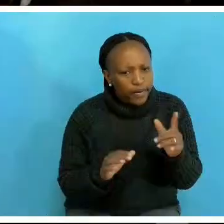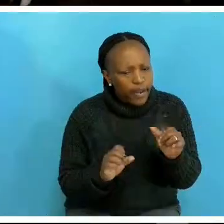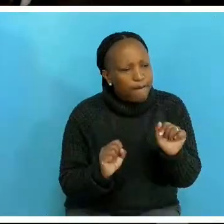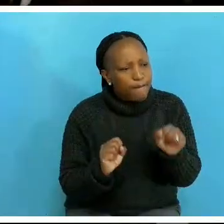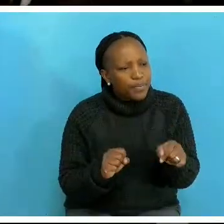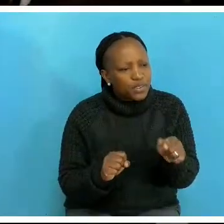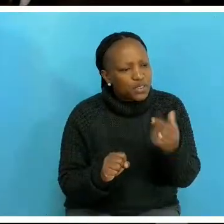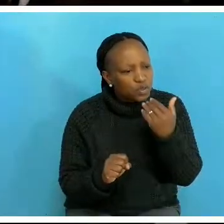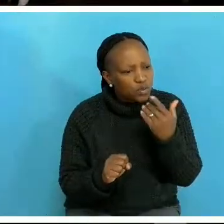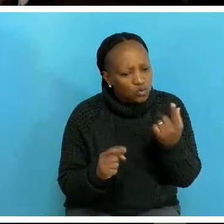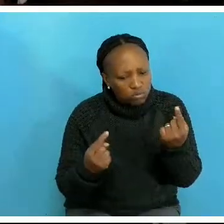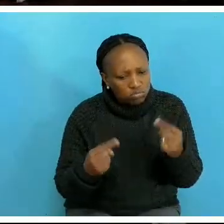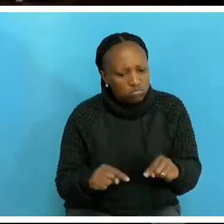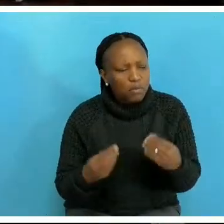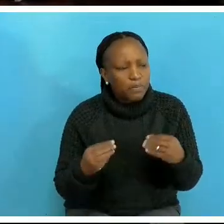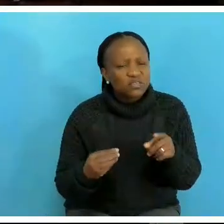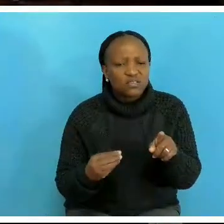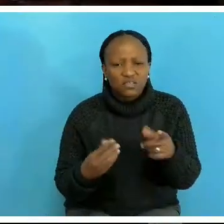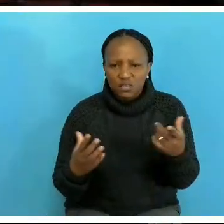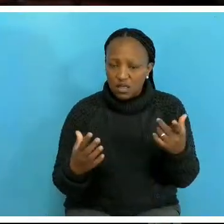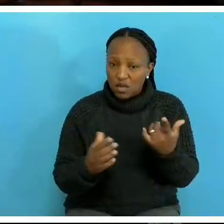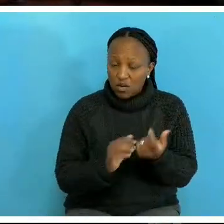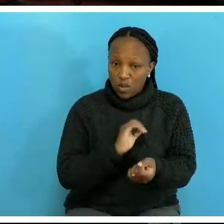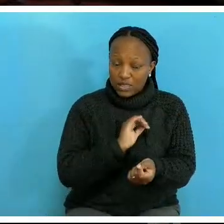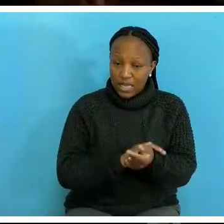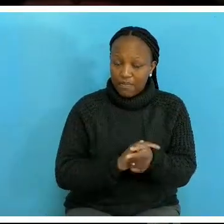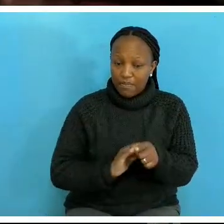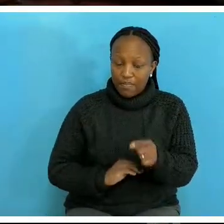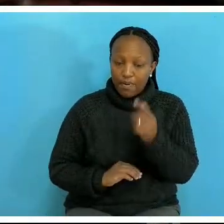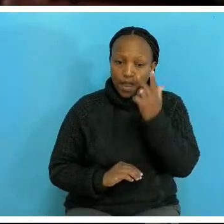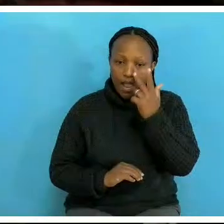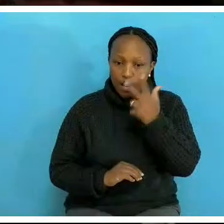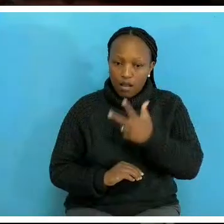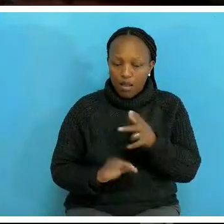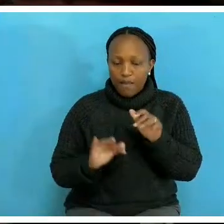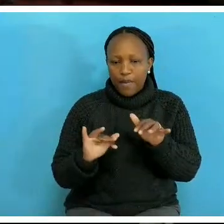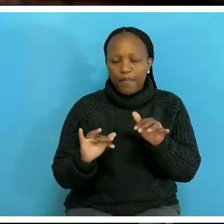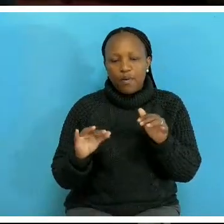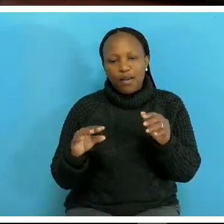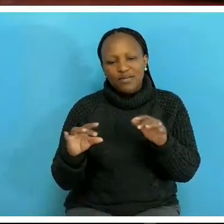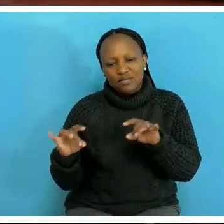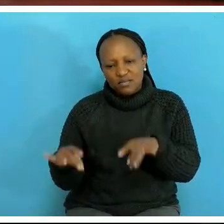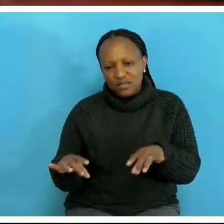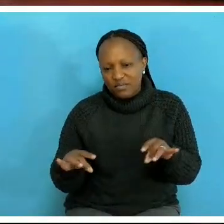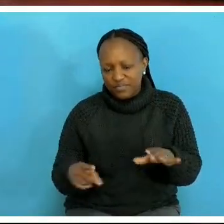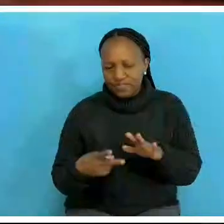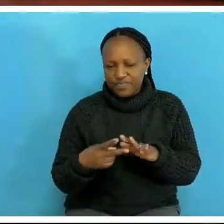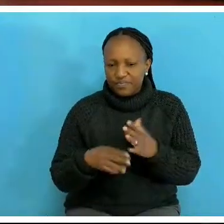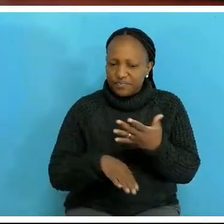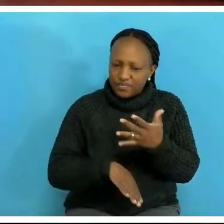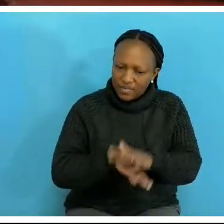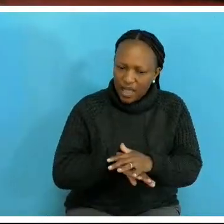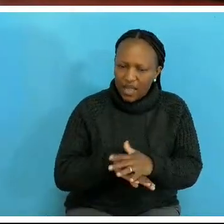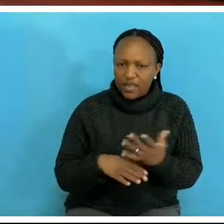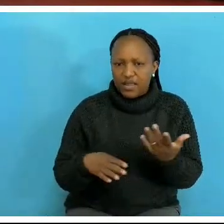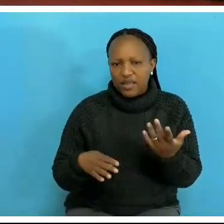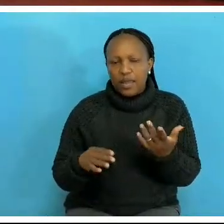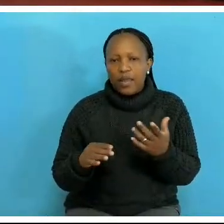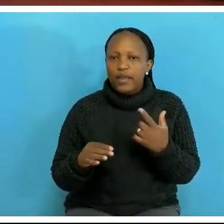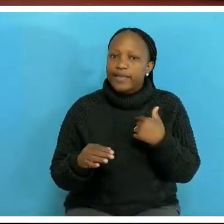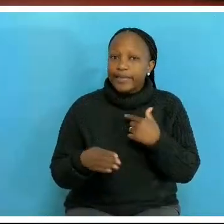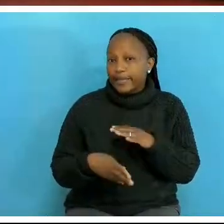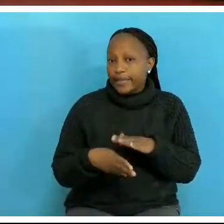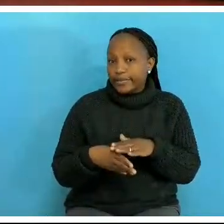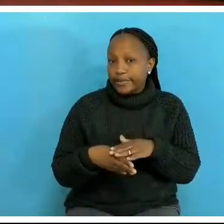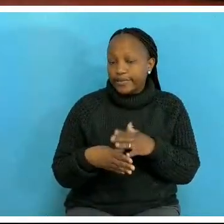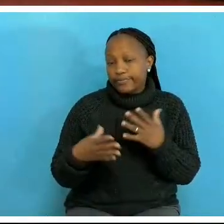in Eldorado Park? What is happening here in Eldorado Park? Our people are suffering, our people are dying. The reason is, you're talking about